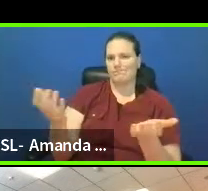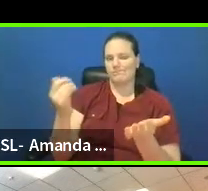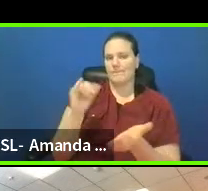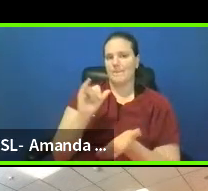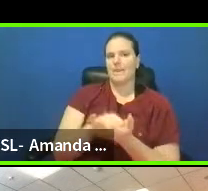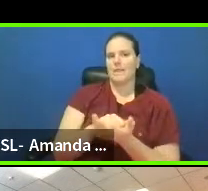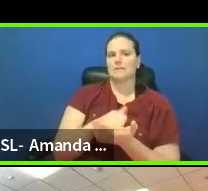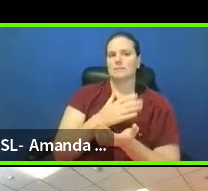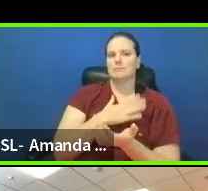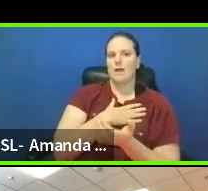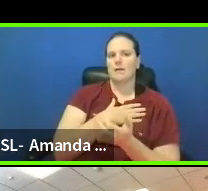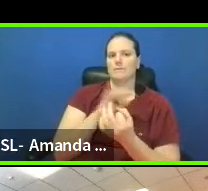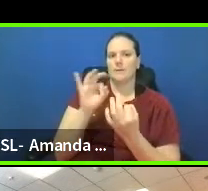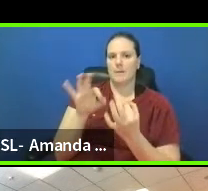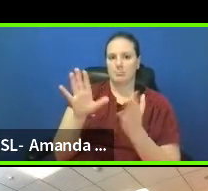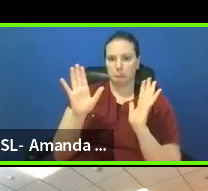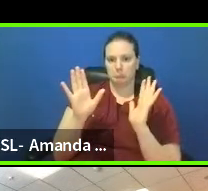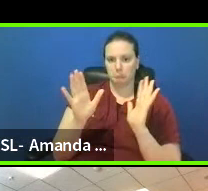that's my input.